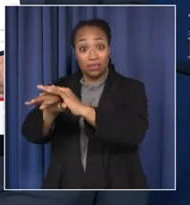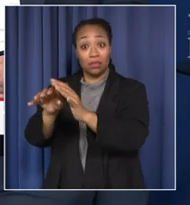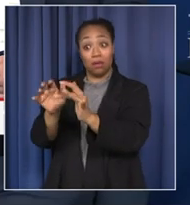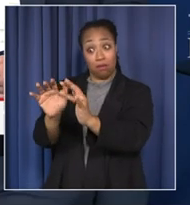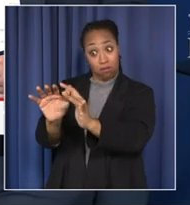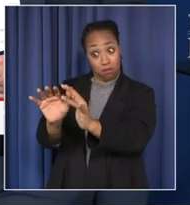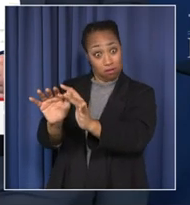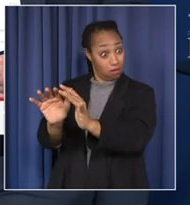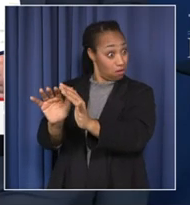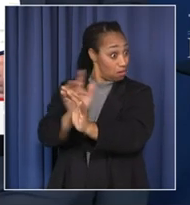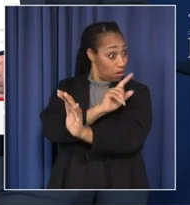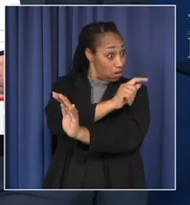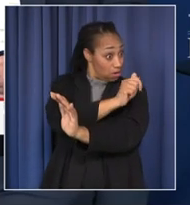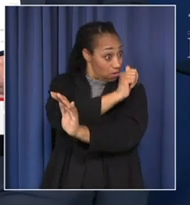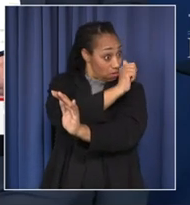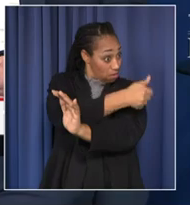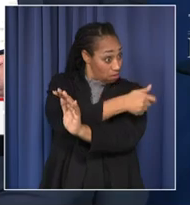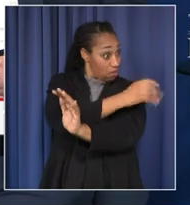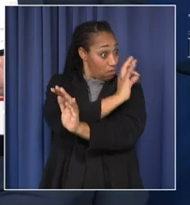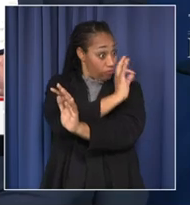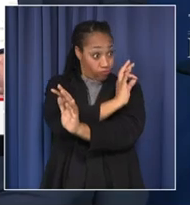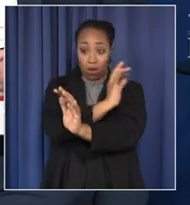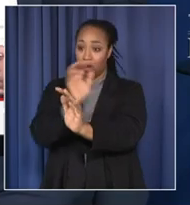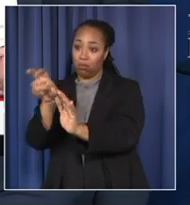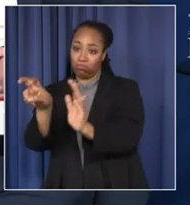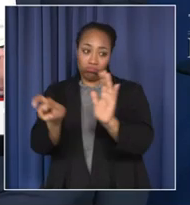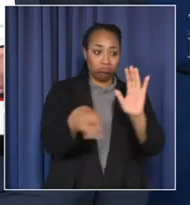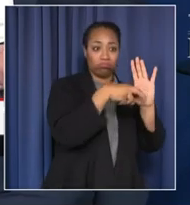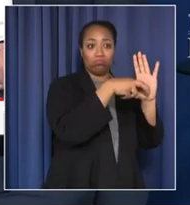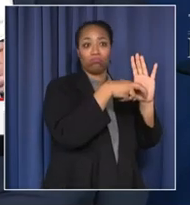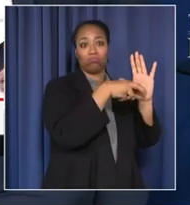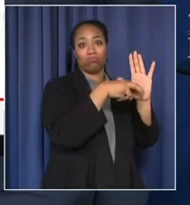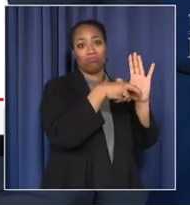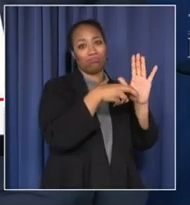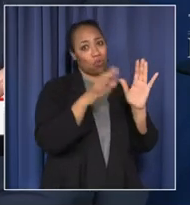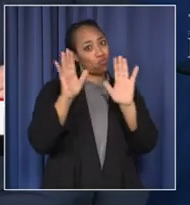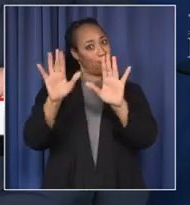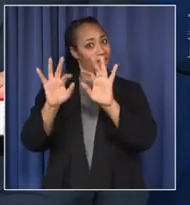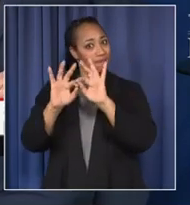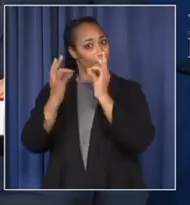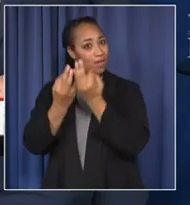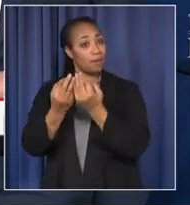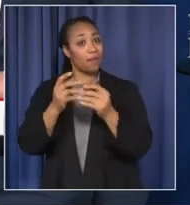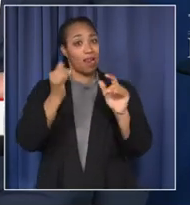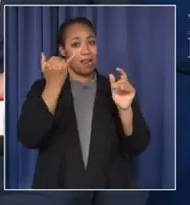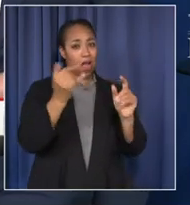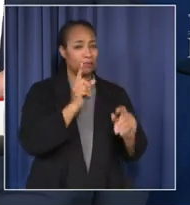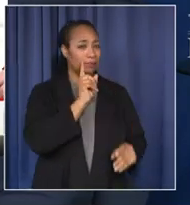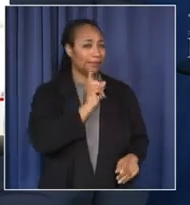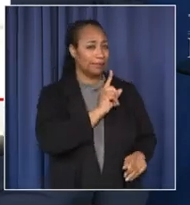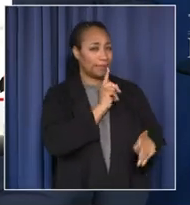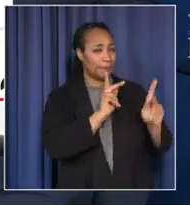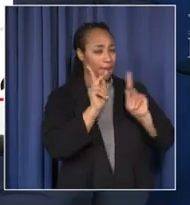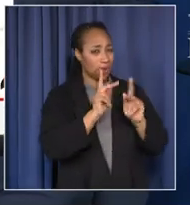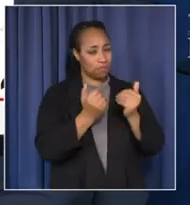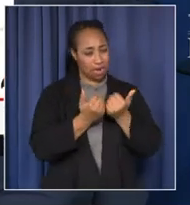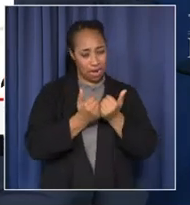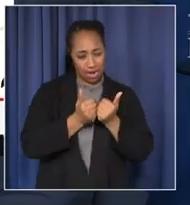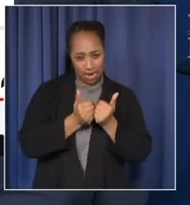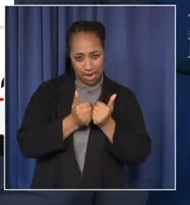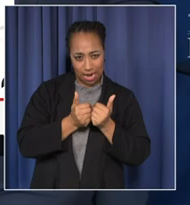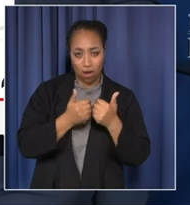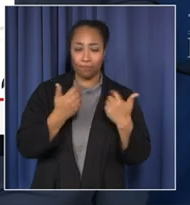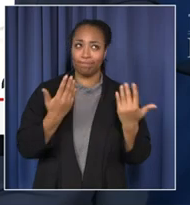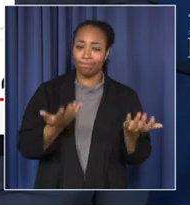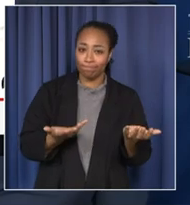need a similar approach on the single side. Now, what can the federal government do? First of all, a lot of people that you see